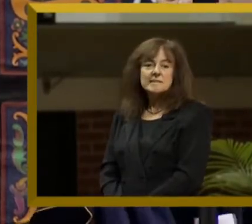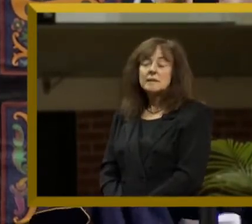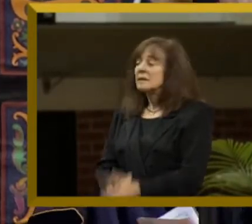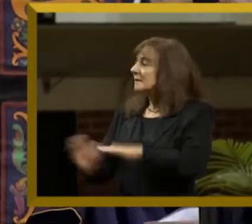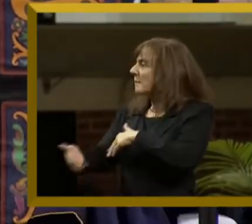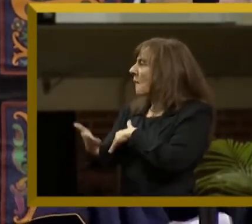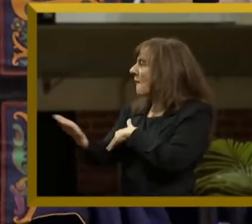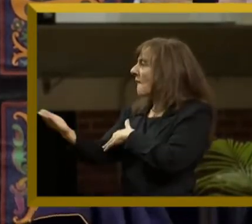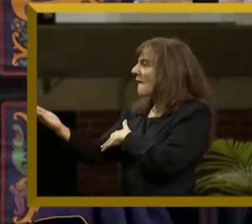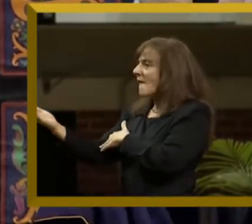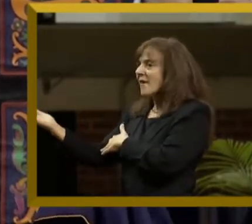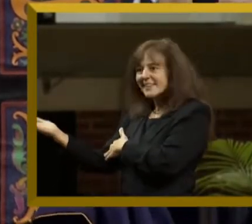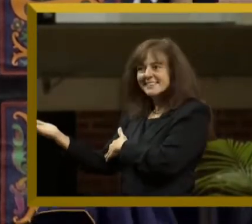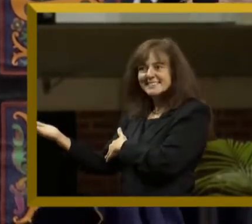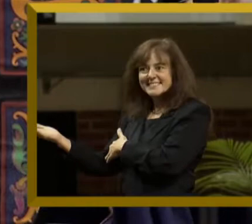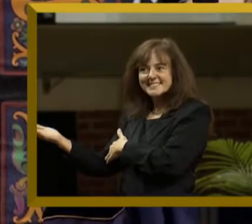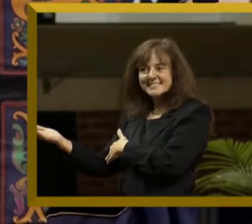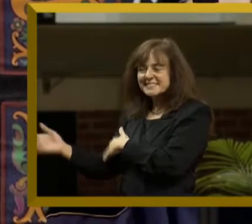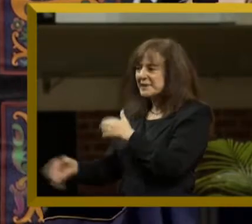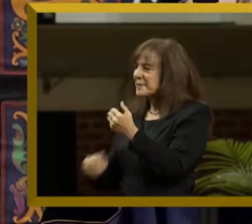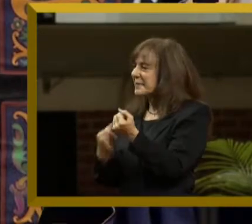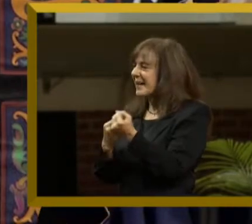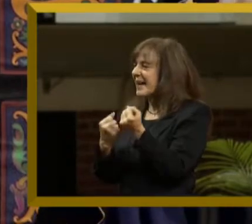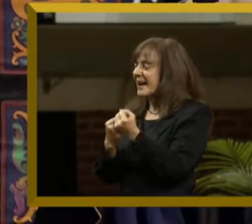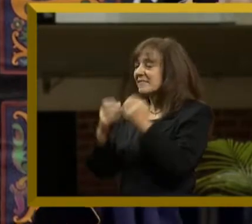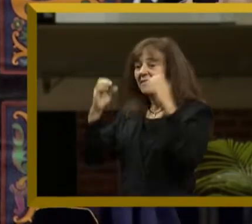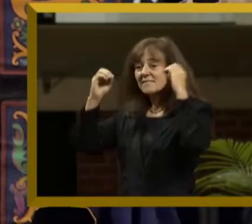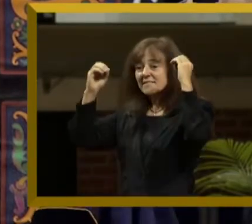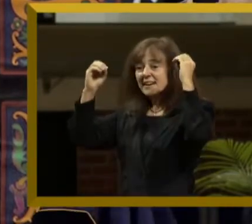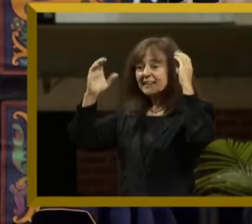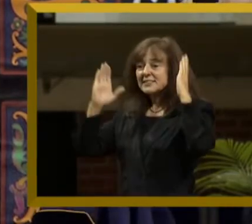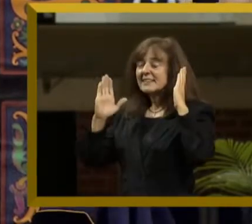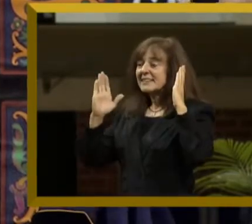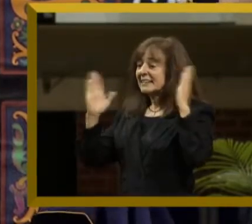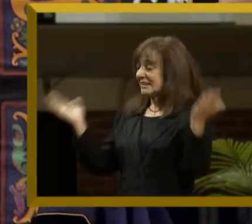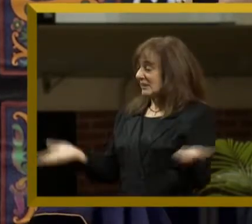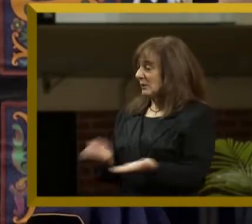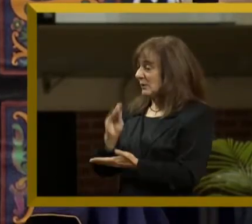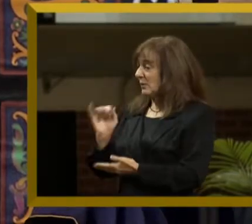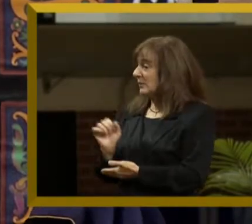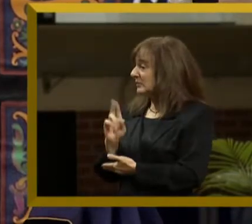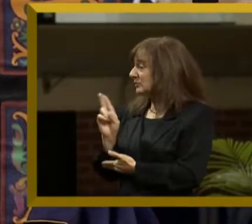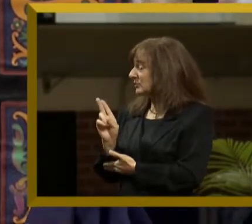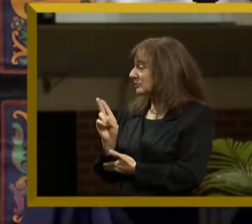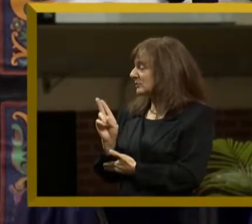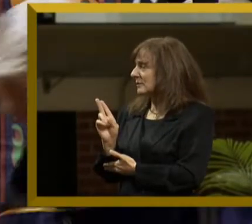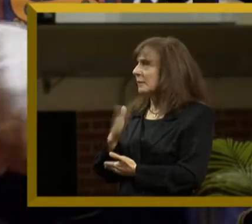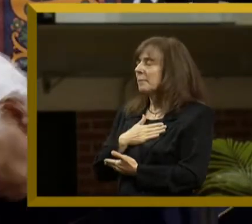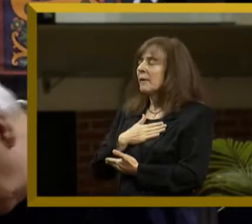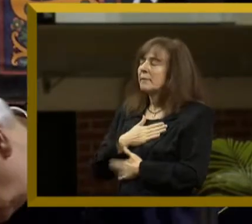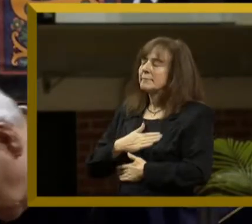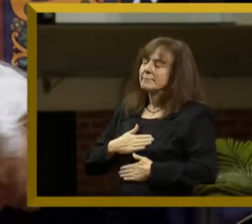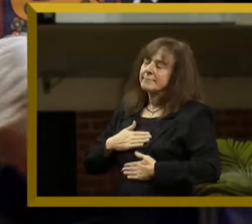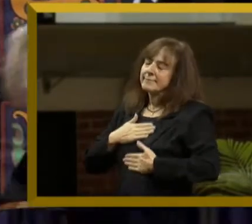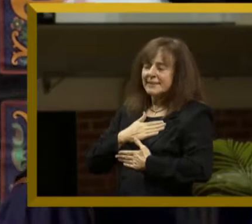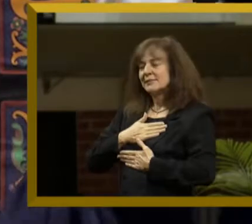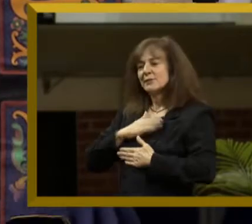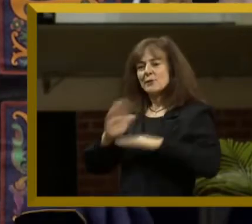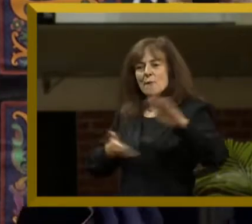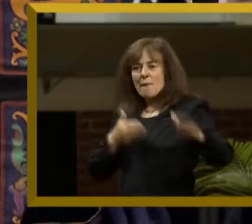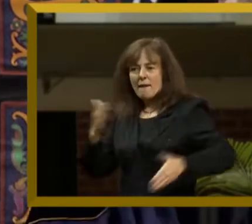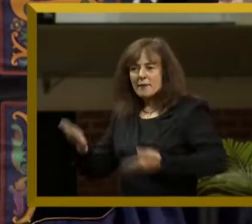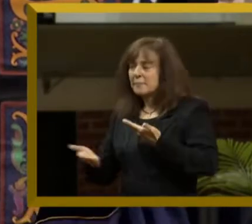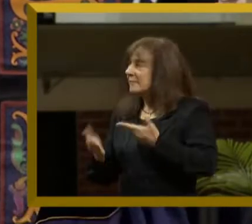Good morning. On behalf of faculty at Oklahoma State University, it's my great pleasure to welcome all